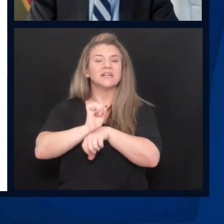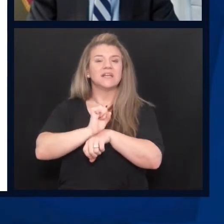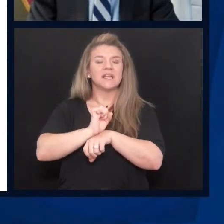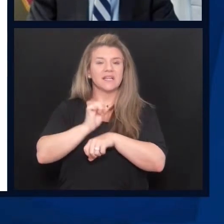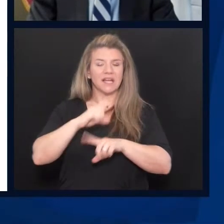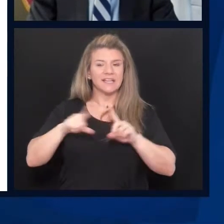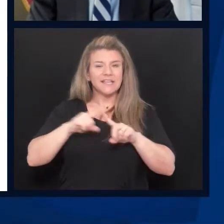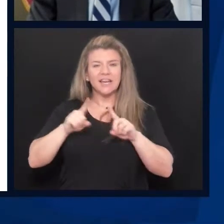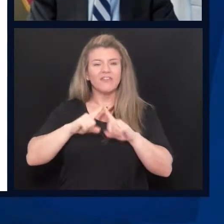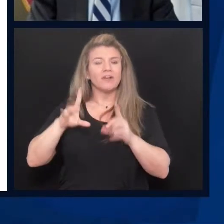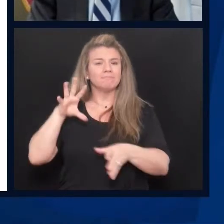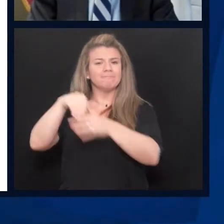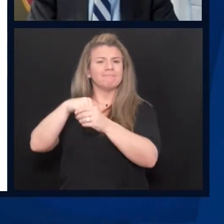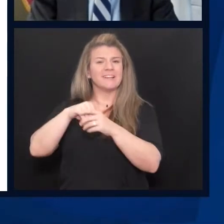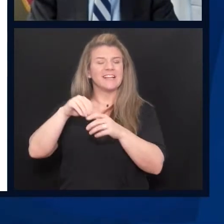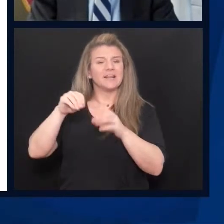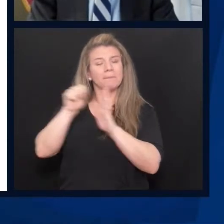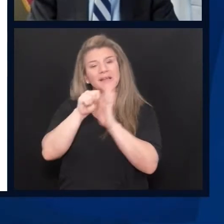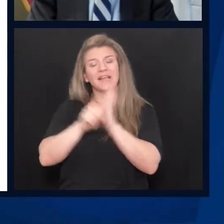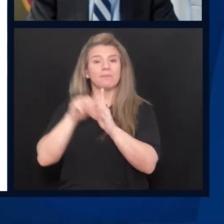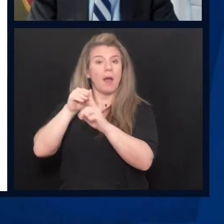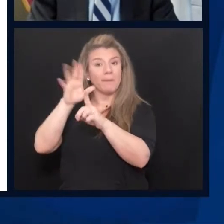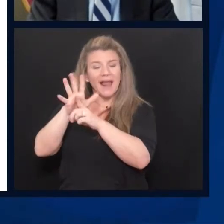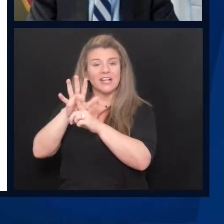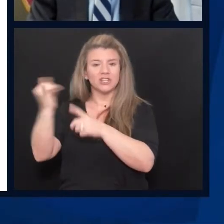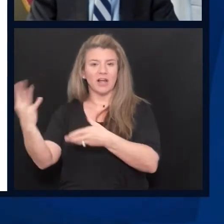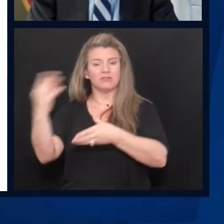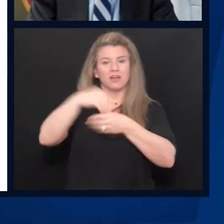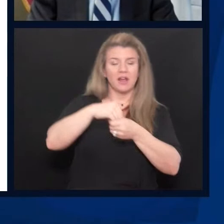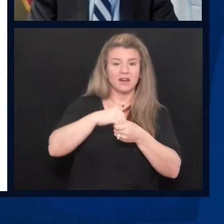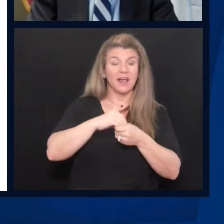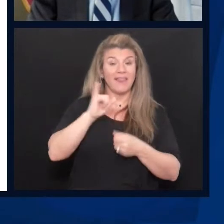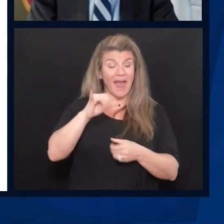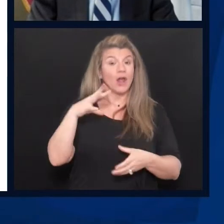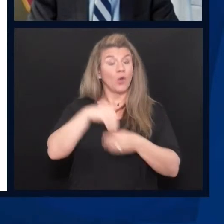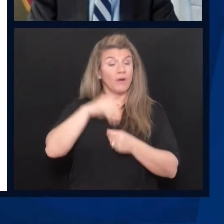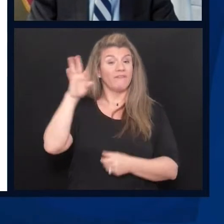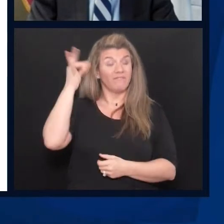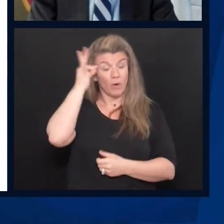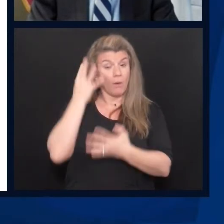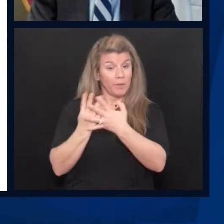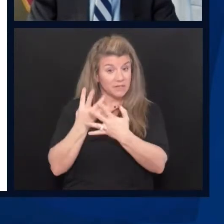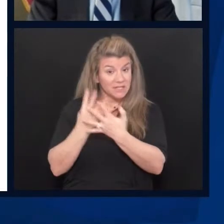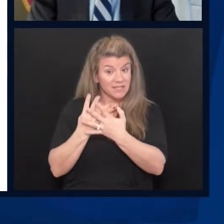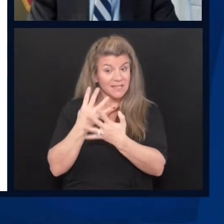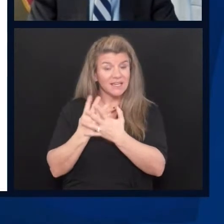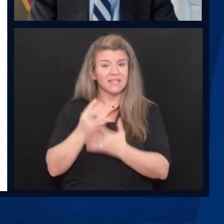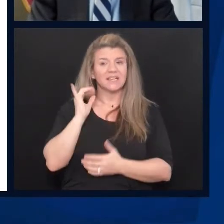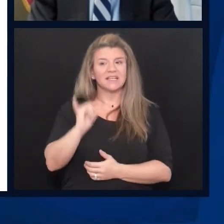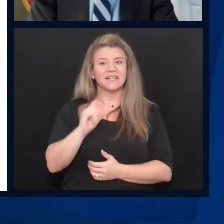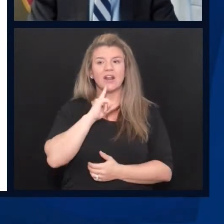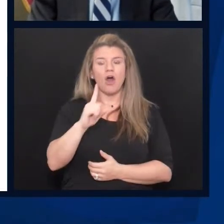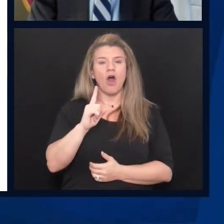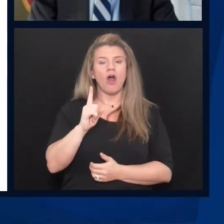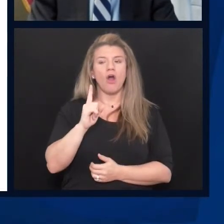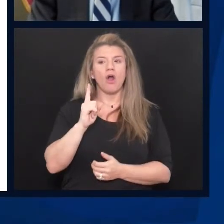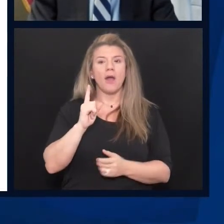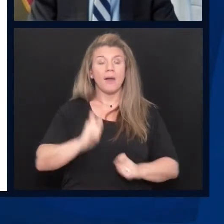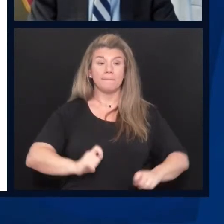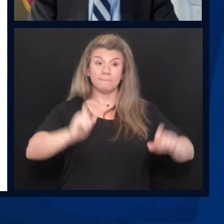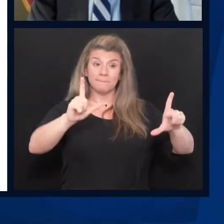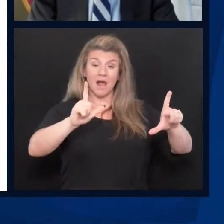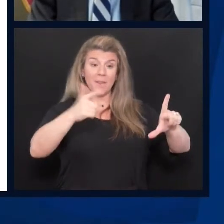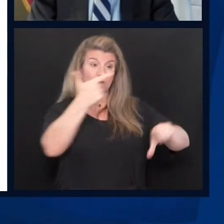the central part of the state. It includes federal prisons, which are outside of the doses that we get in West